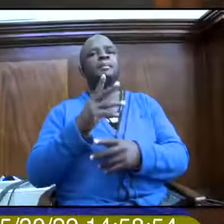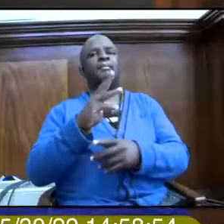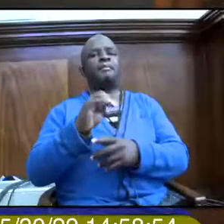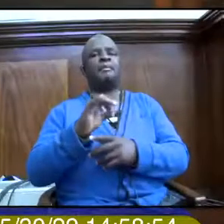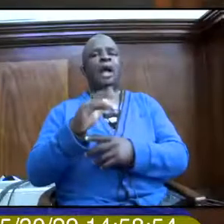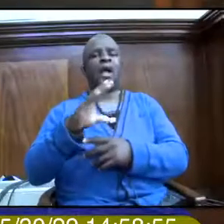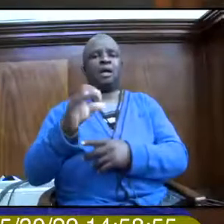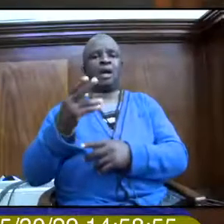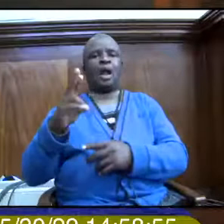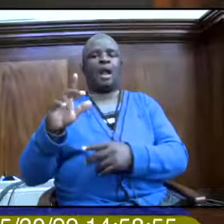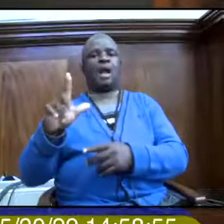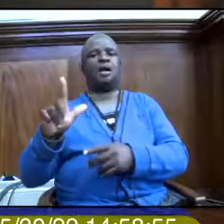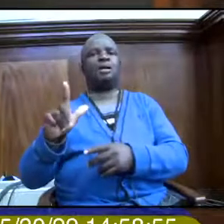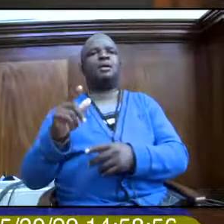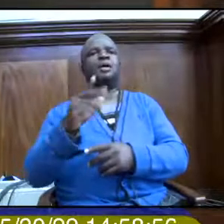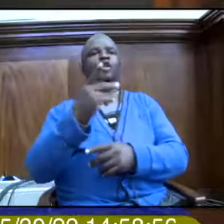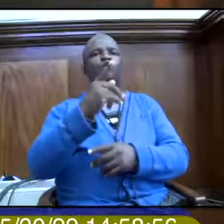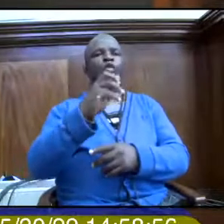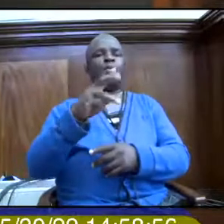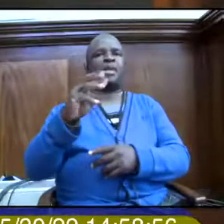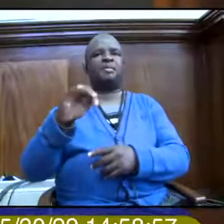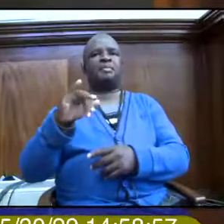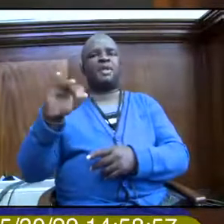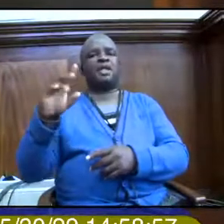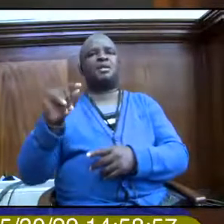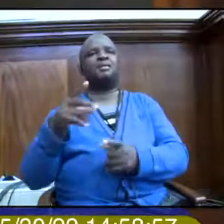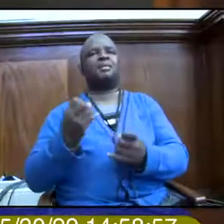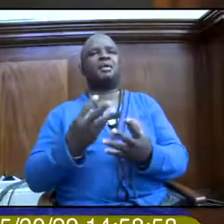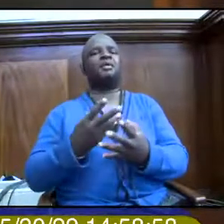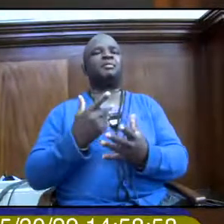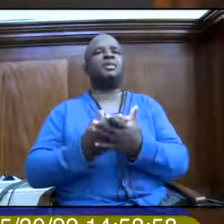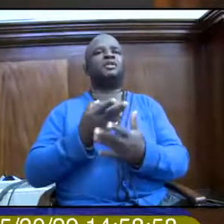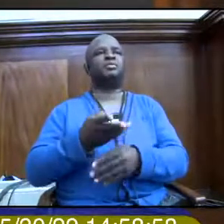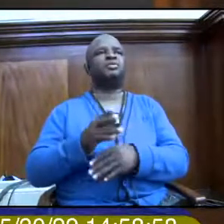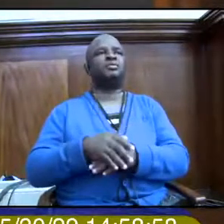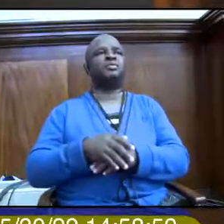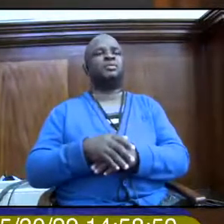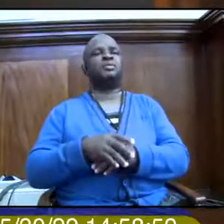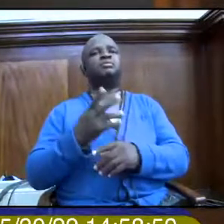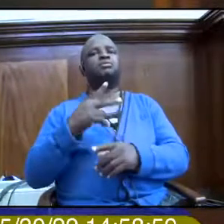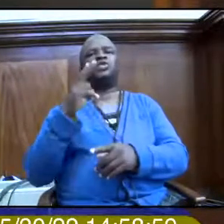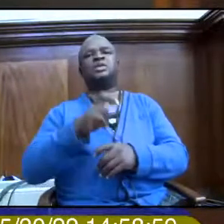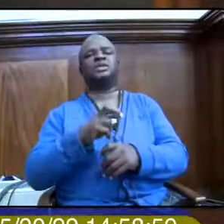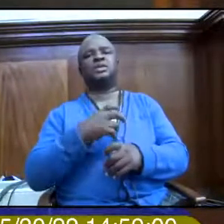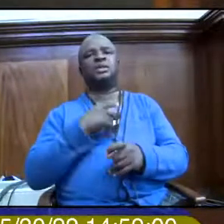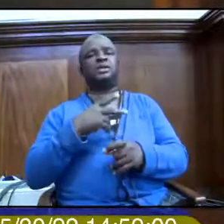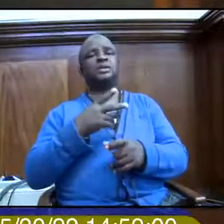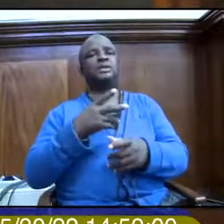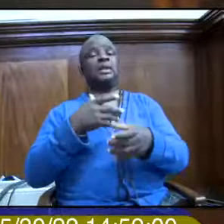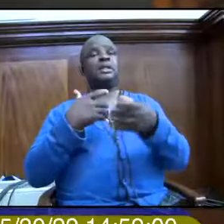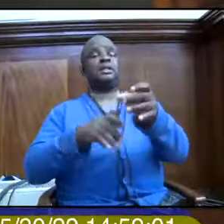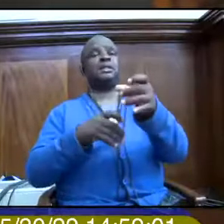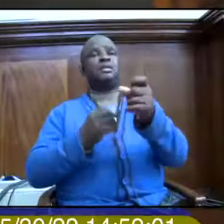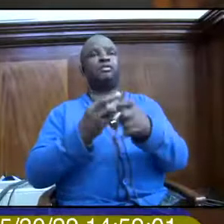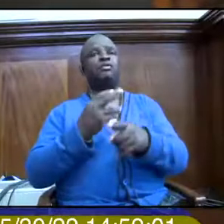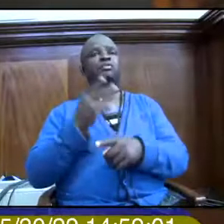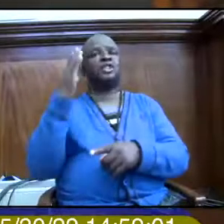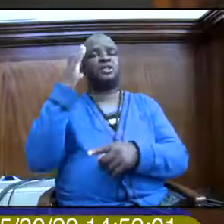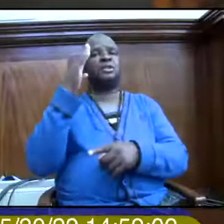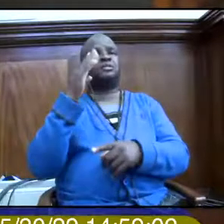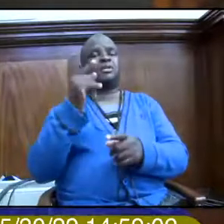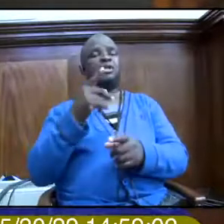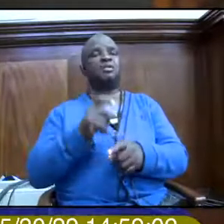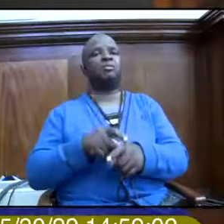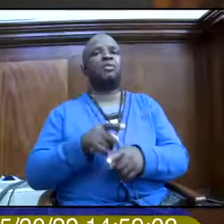is must there be no sociology decree is needed to know that the terrible